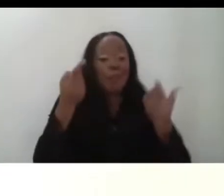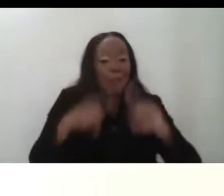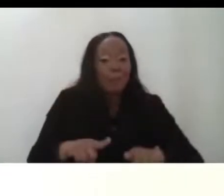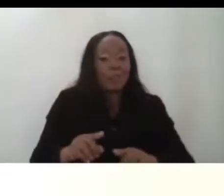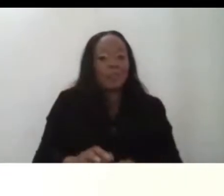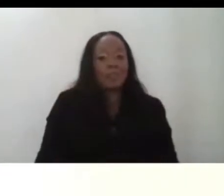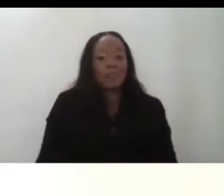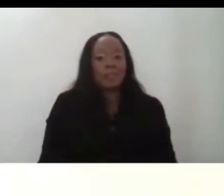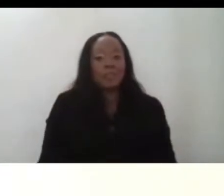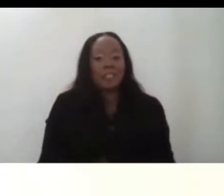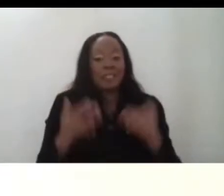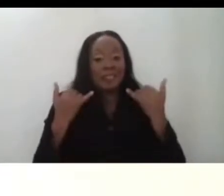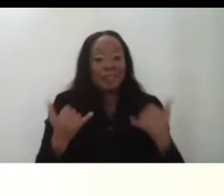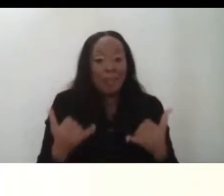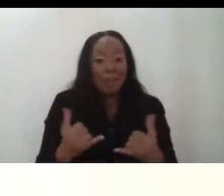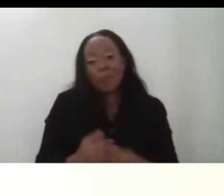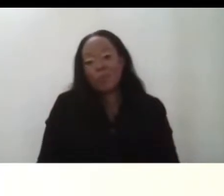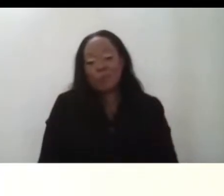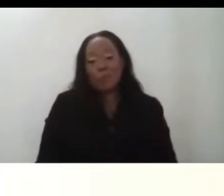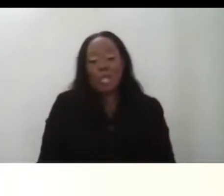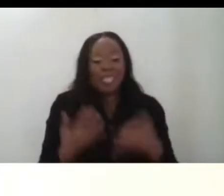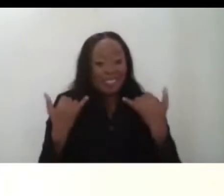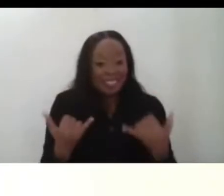today, now.